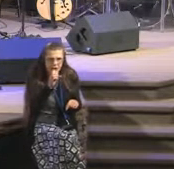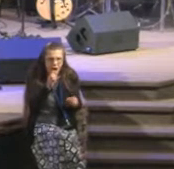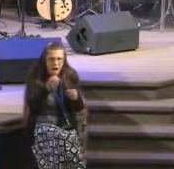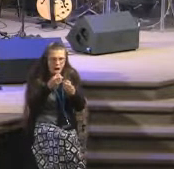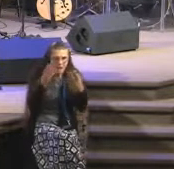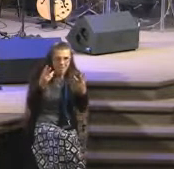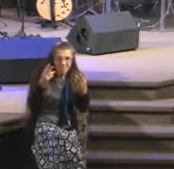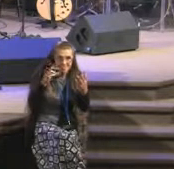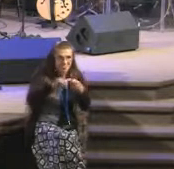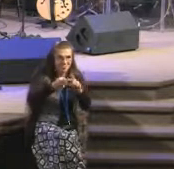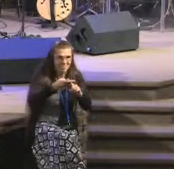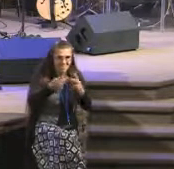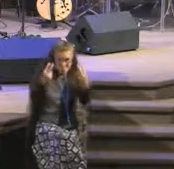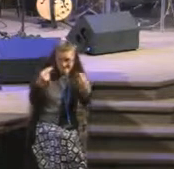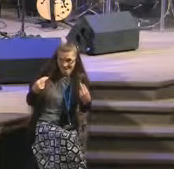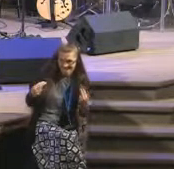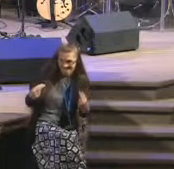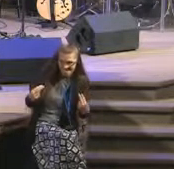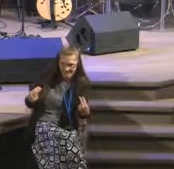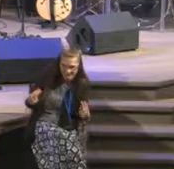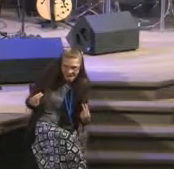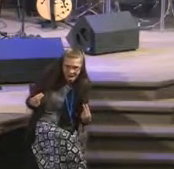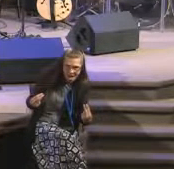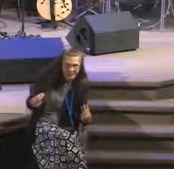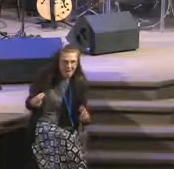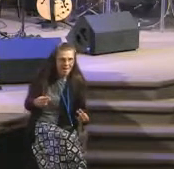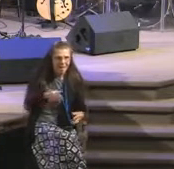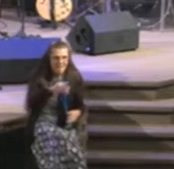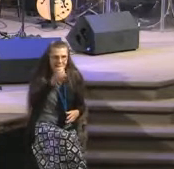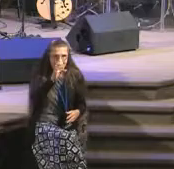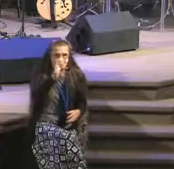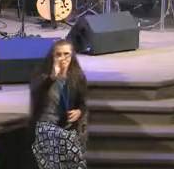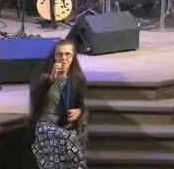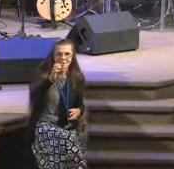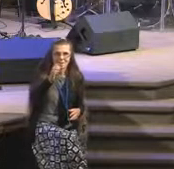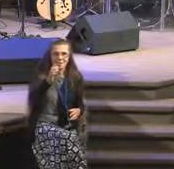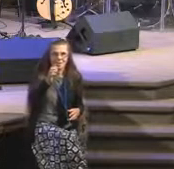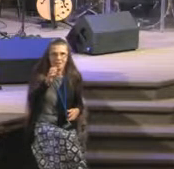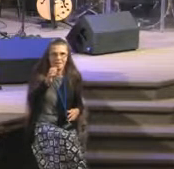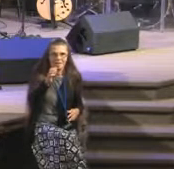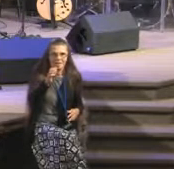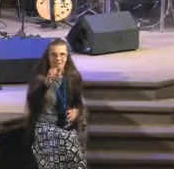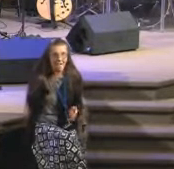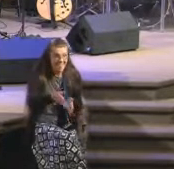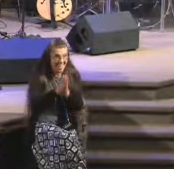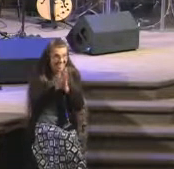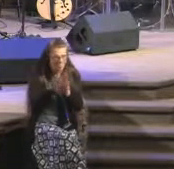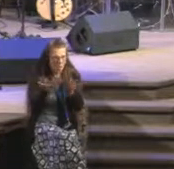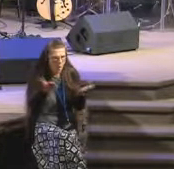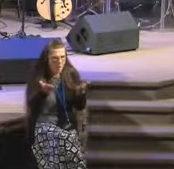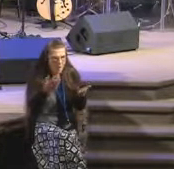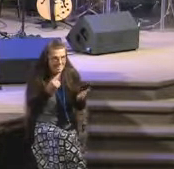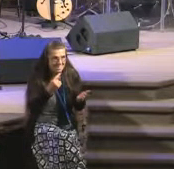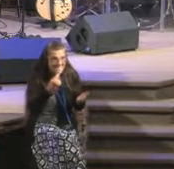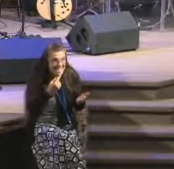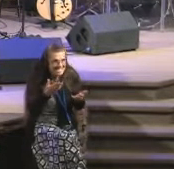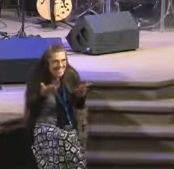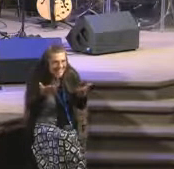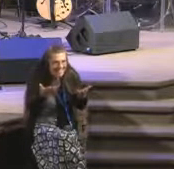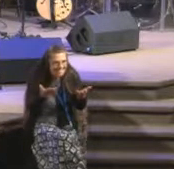friends are watching him. His family's with him, and he drinks that. And they ask him, said, what did it taste